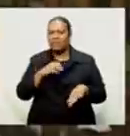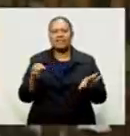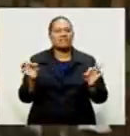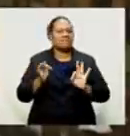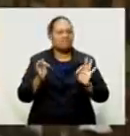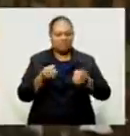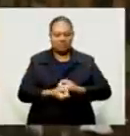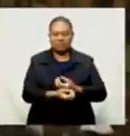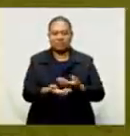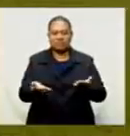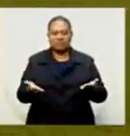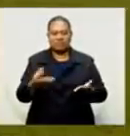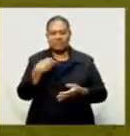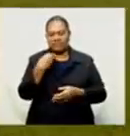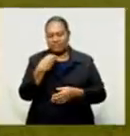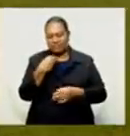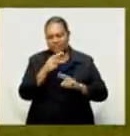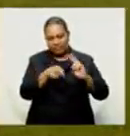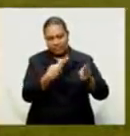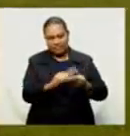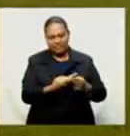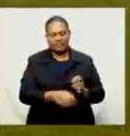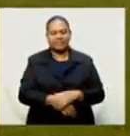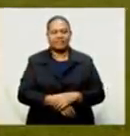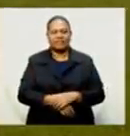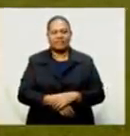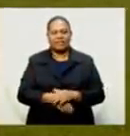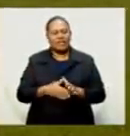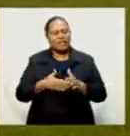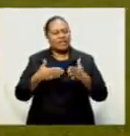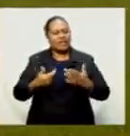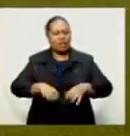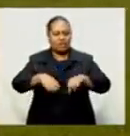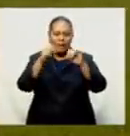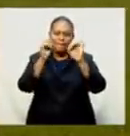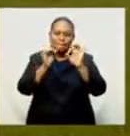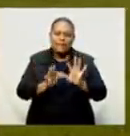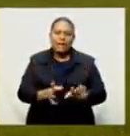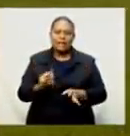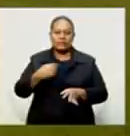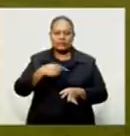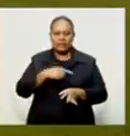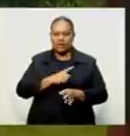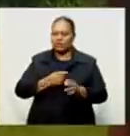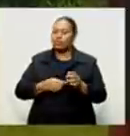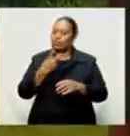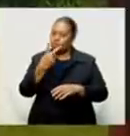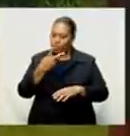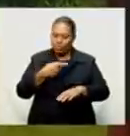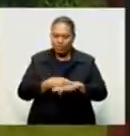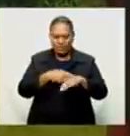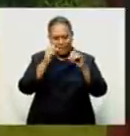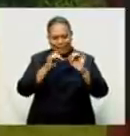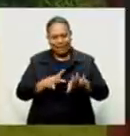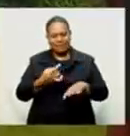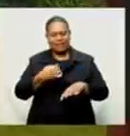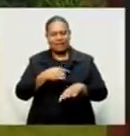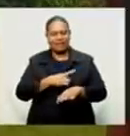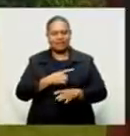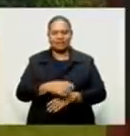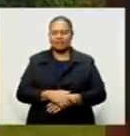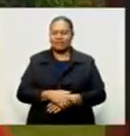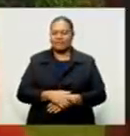providing for their families. And the amount of blessings that they were giving to us throughout this 2 weeks course,